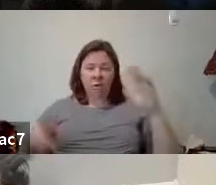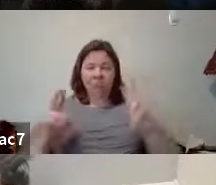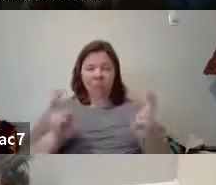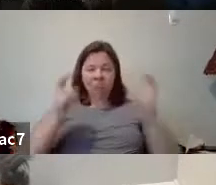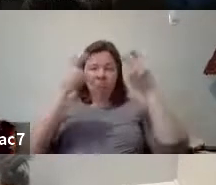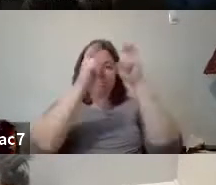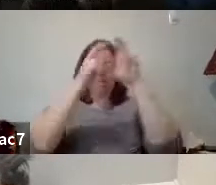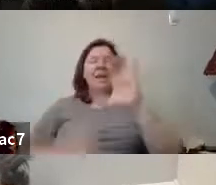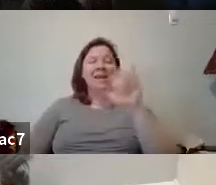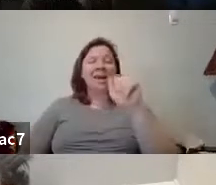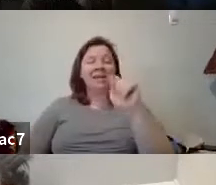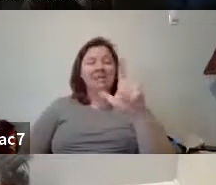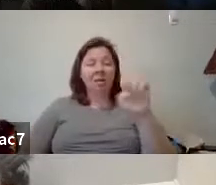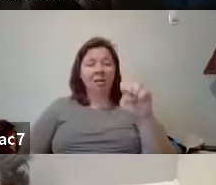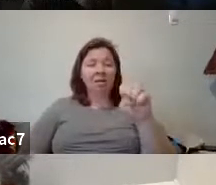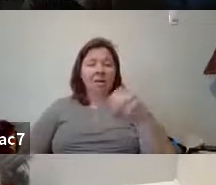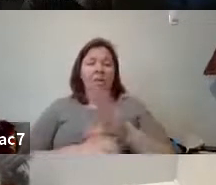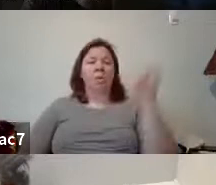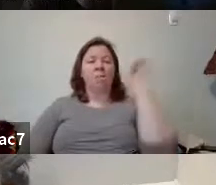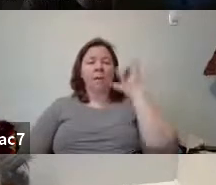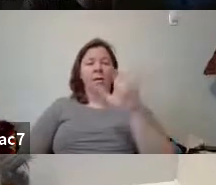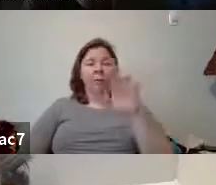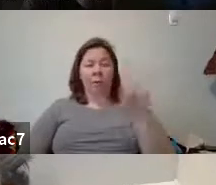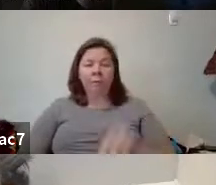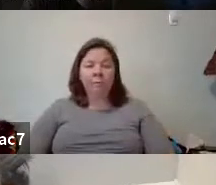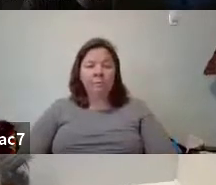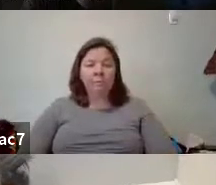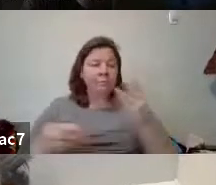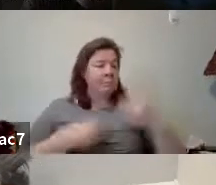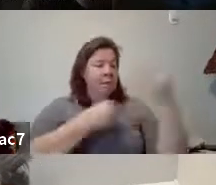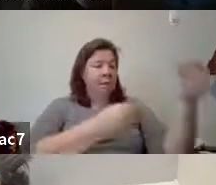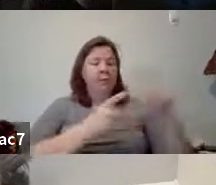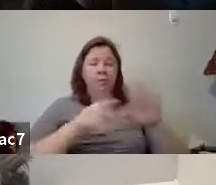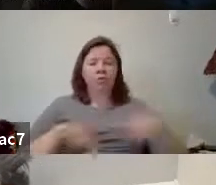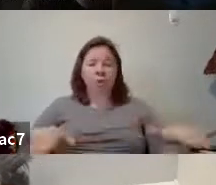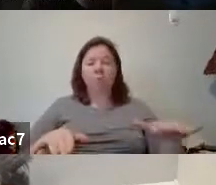even born yet because of what you do today. So that's an opportunity, I think.